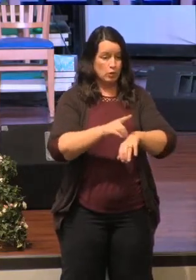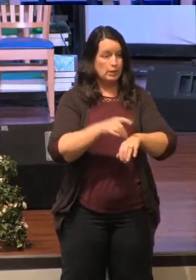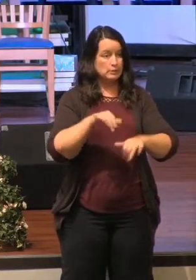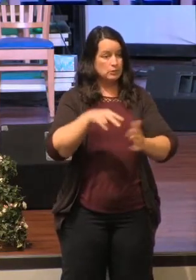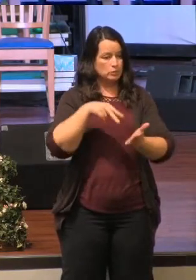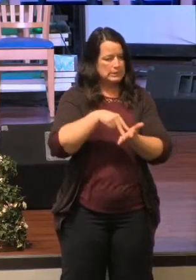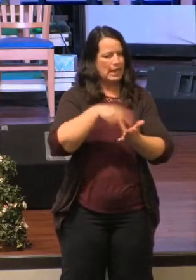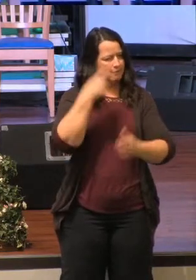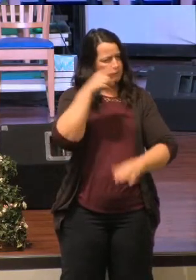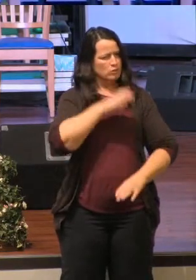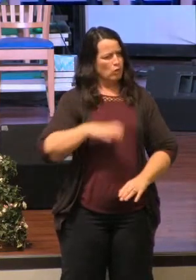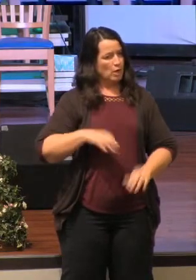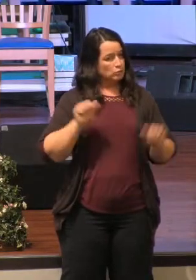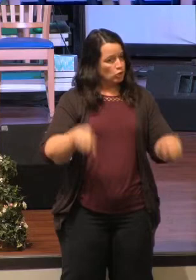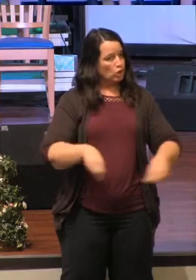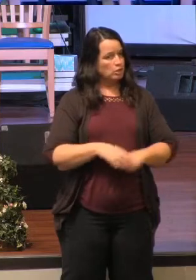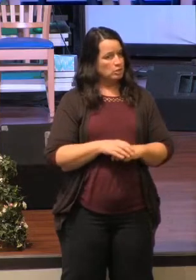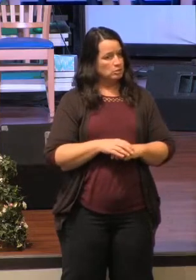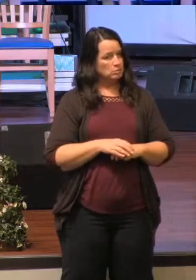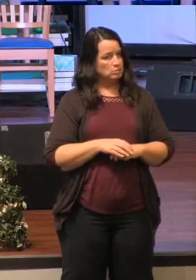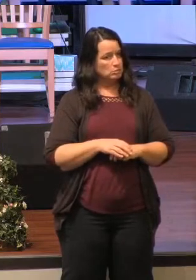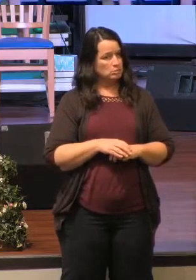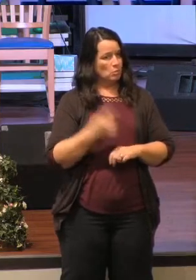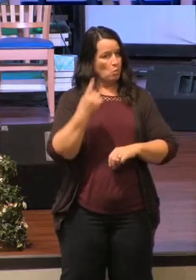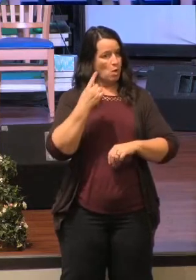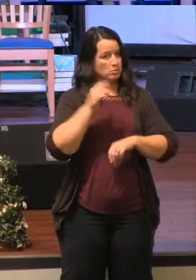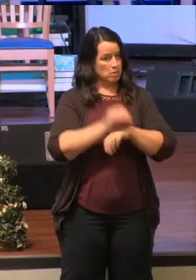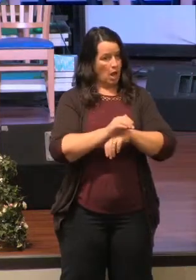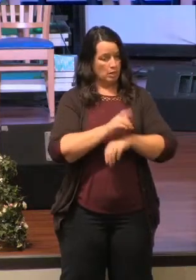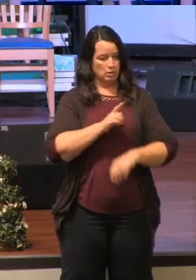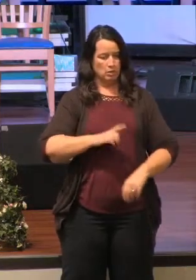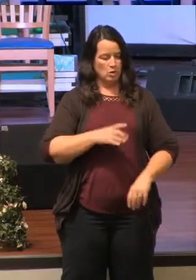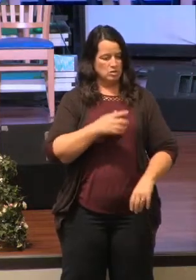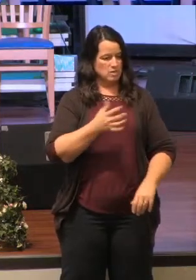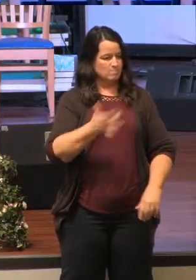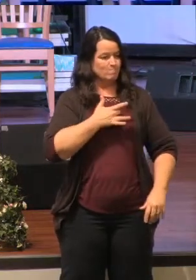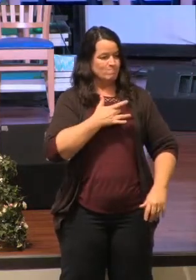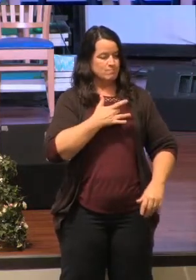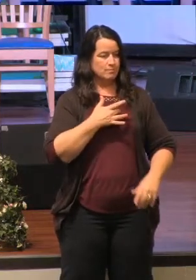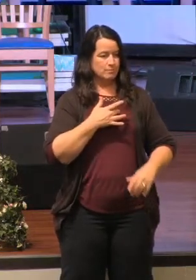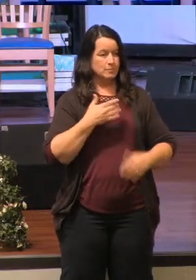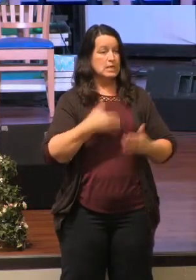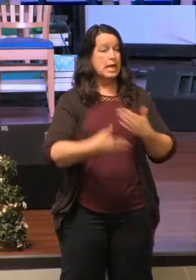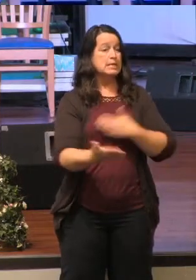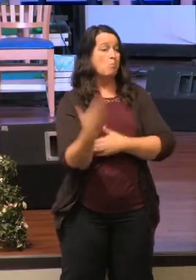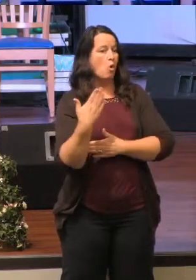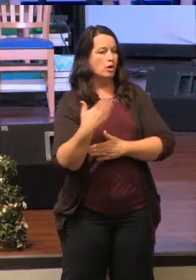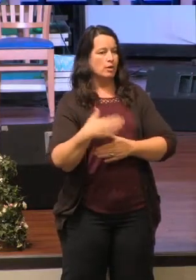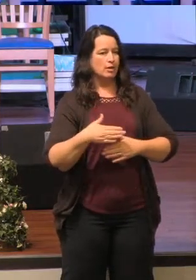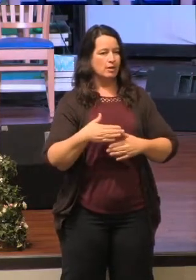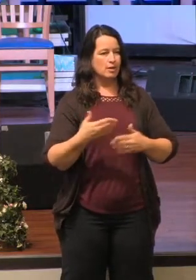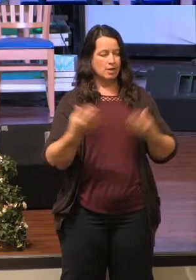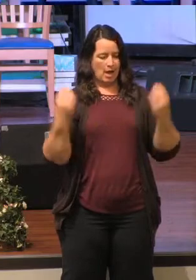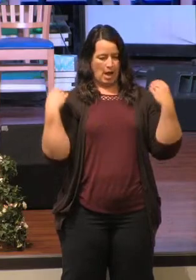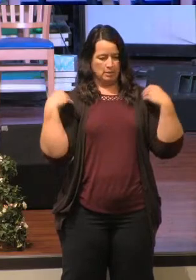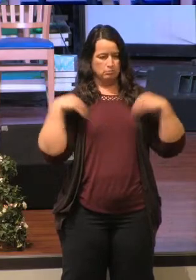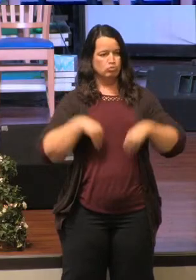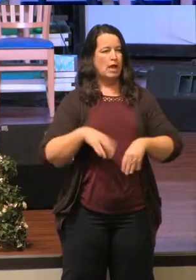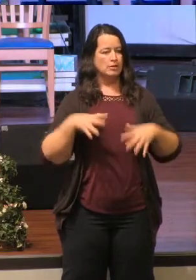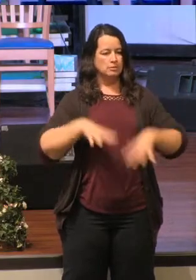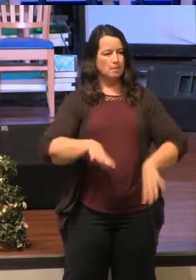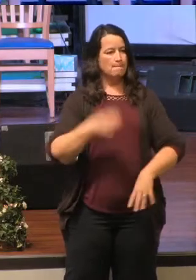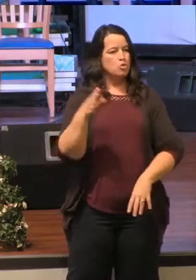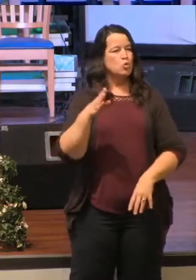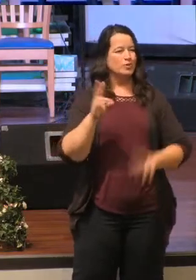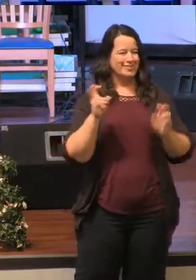Christ. And the Lord, one night, got a hold of me, and the next morning, man, I put on my service dress blues, and